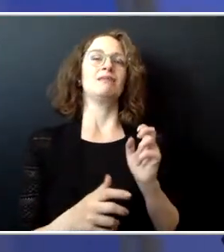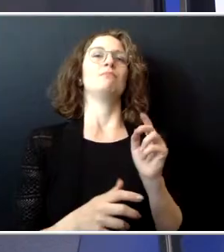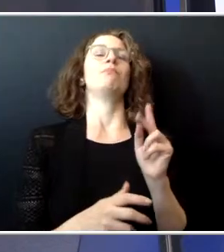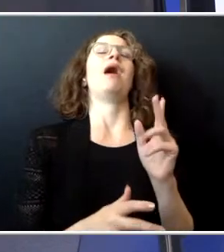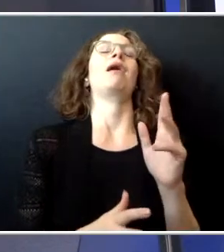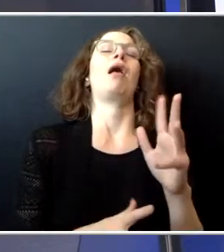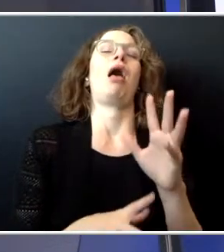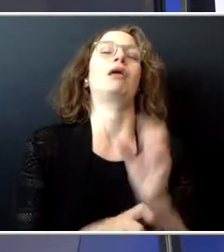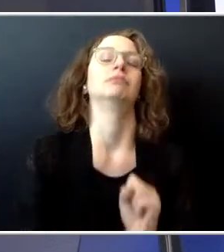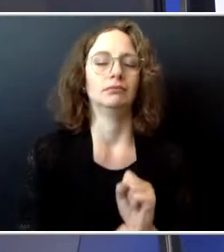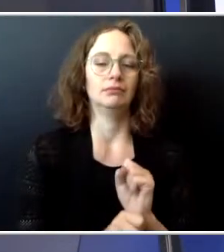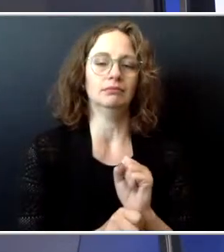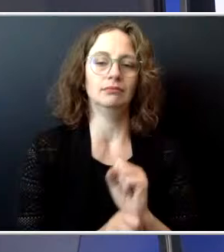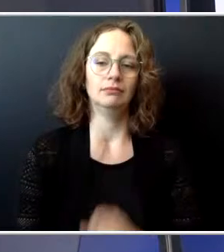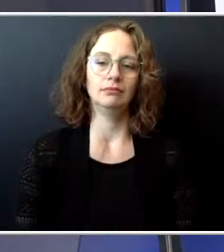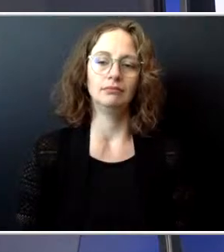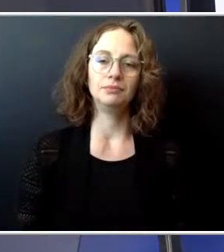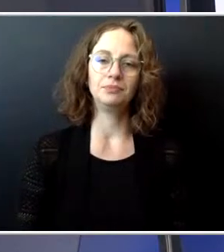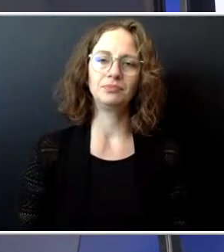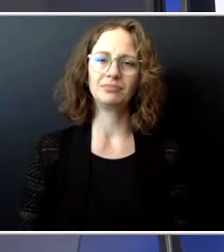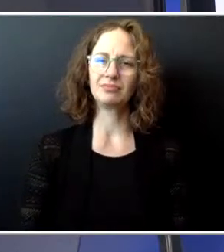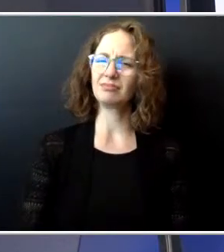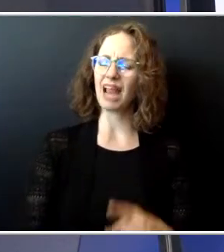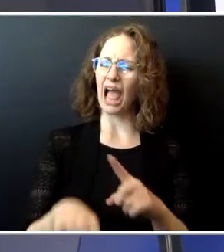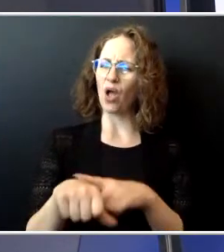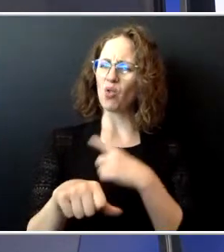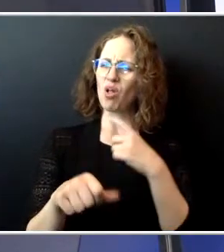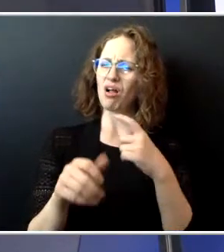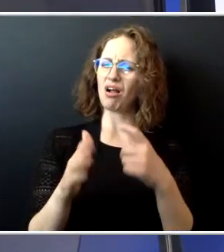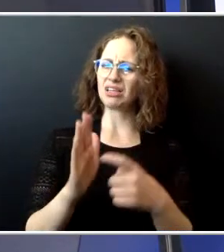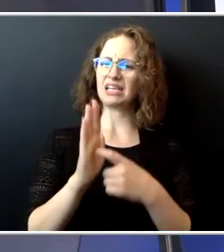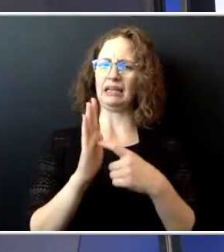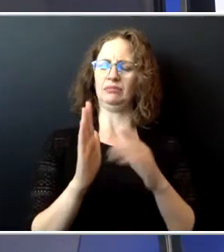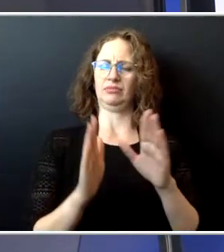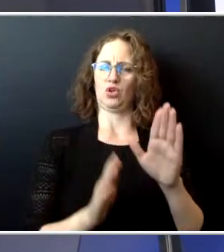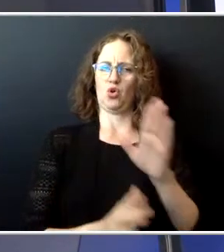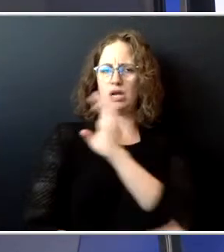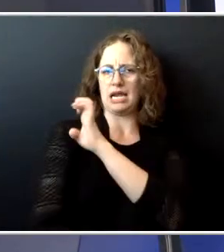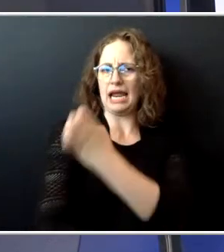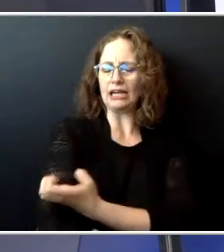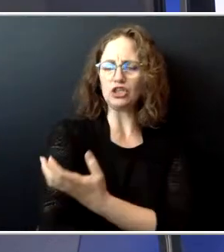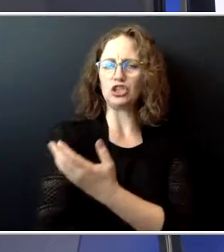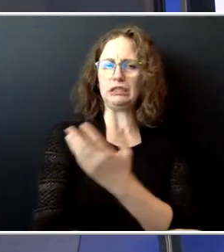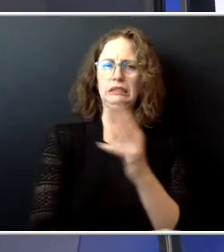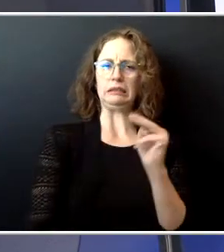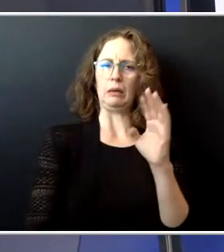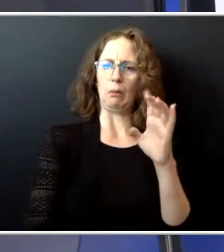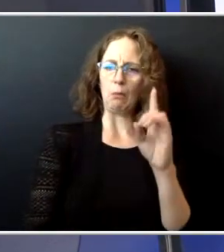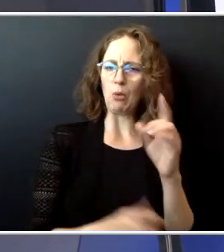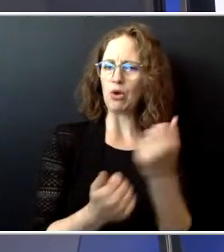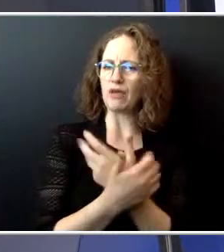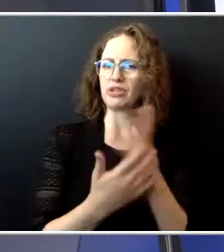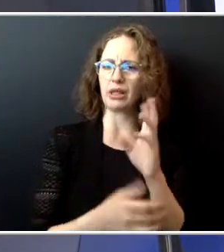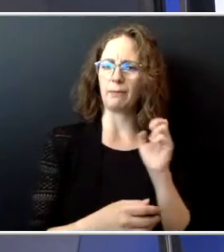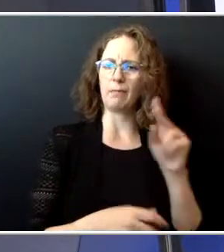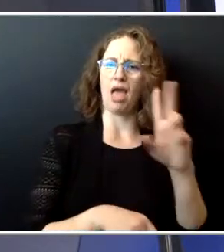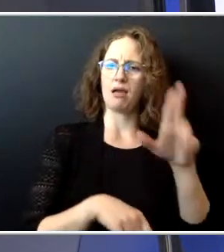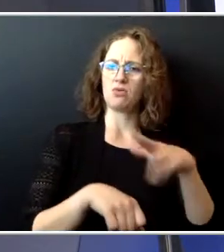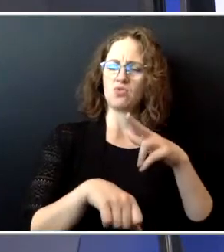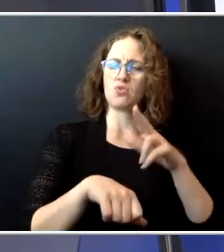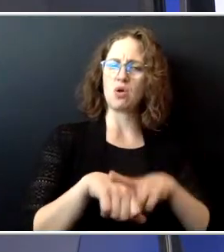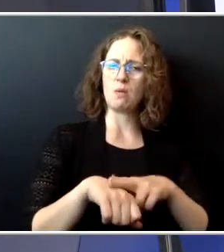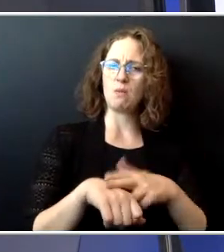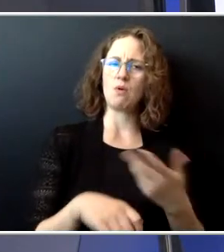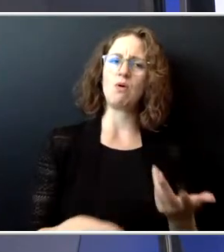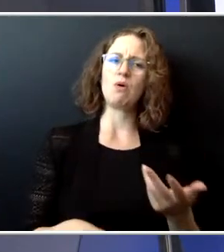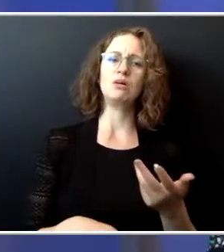take though before you noticed those changes in your energy level and your mood? It just changes back in your body to what you remember it to be. Probably